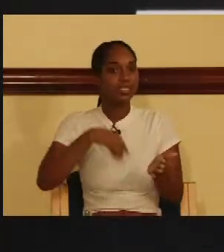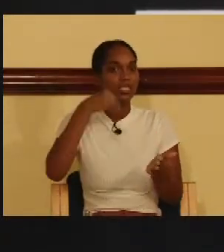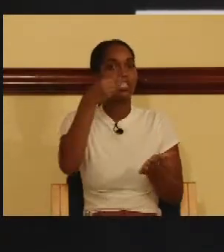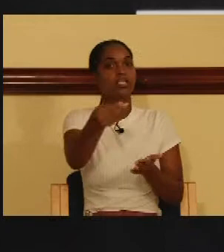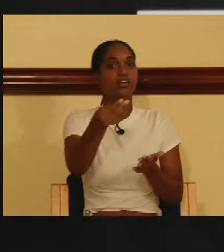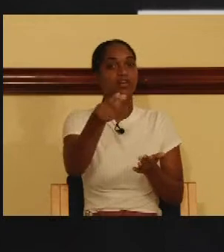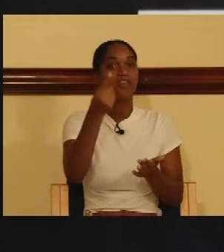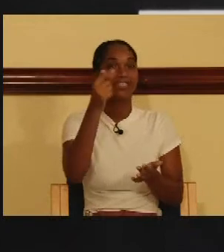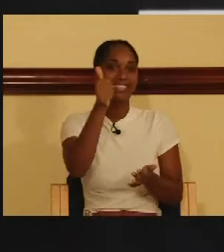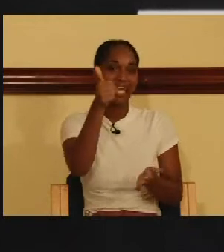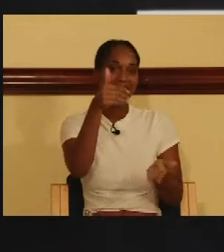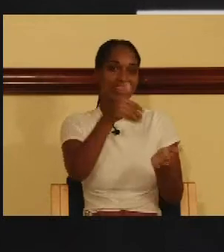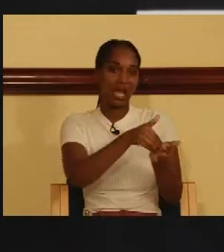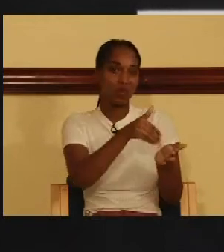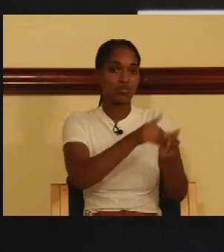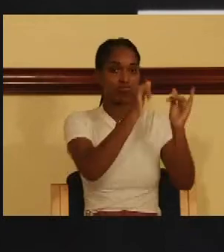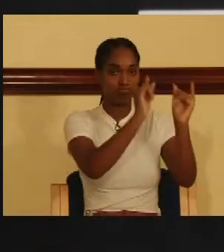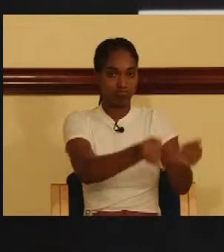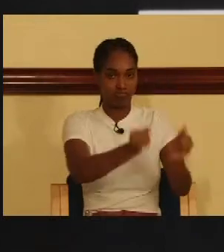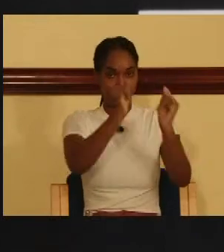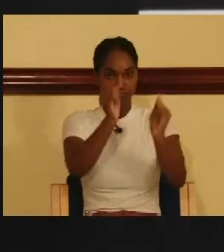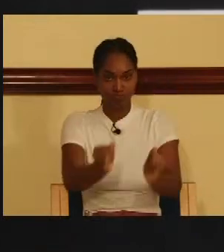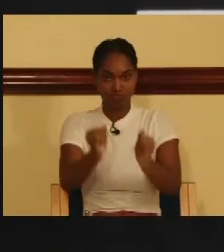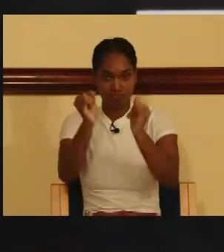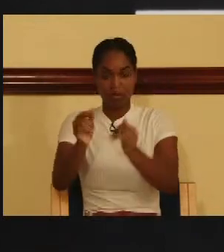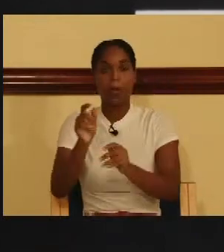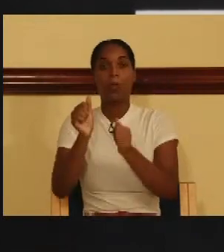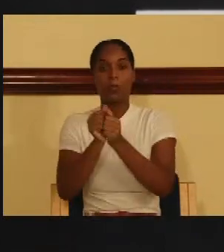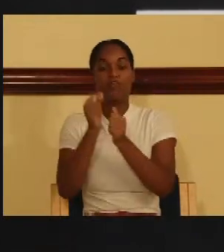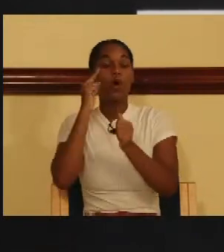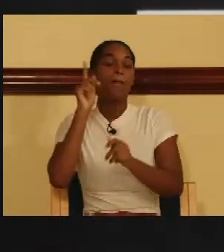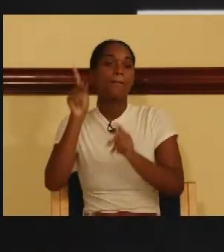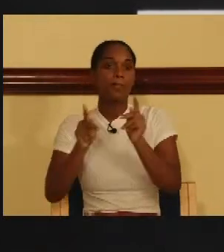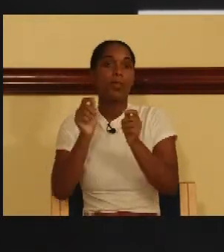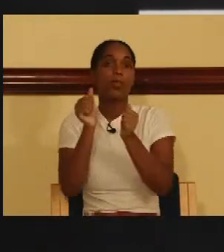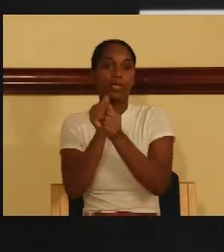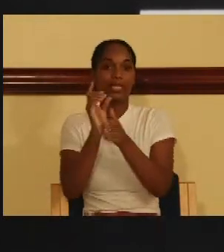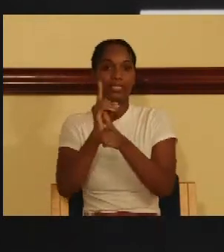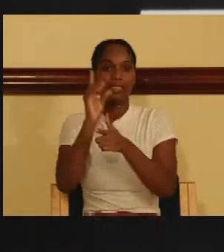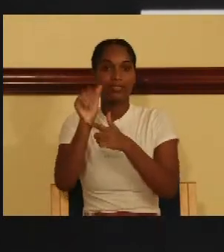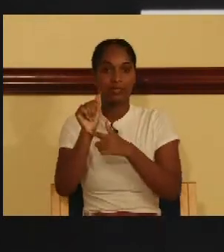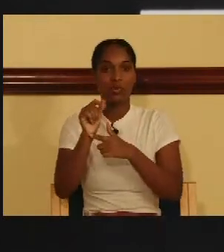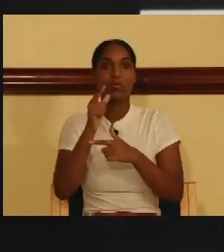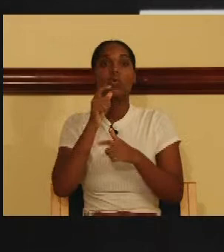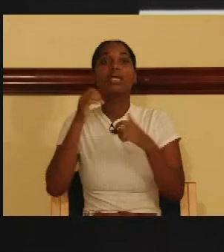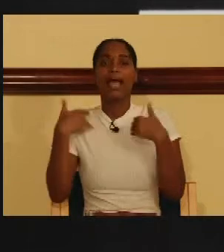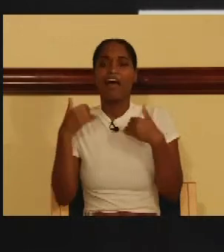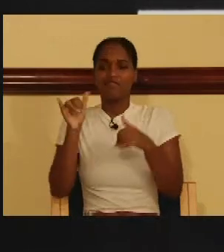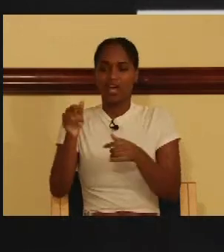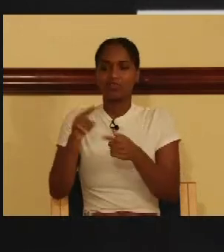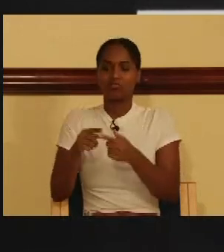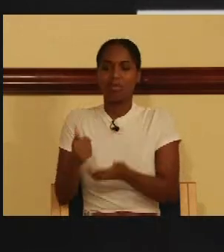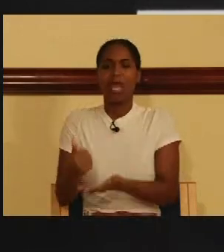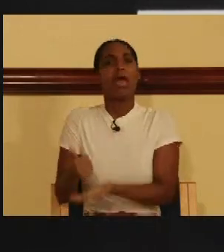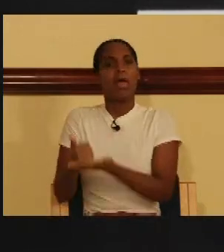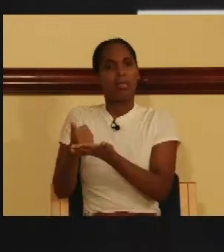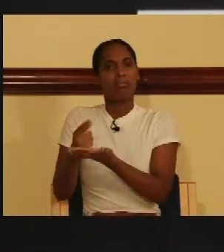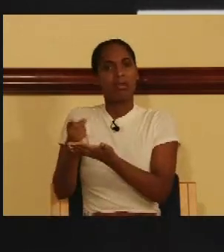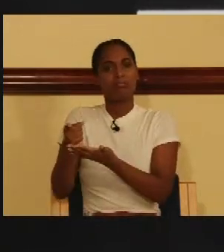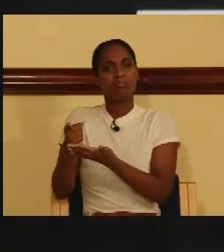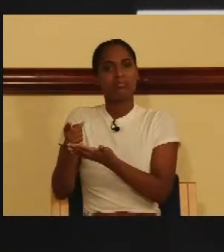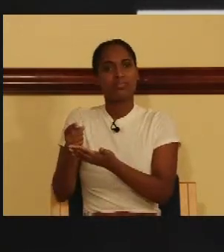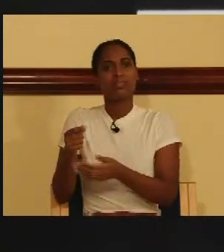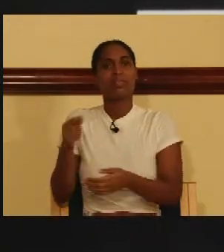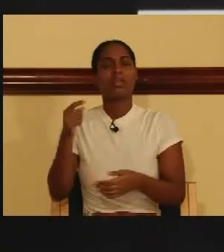of $10,000 each to persons with disabilities who could have that to, help them to cushion